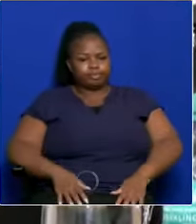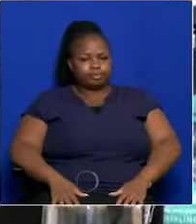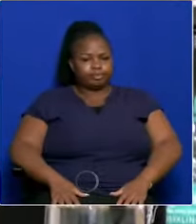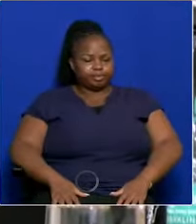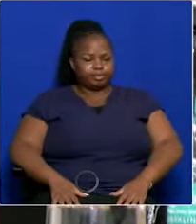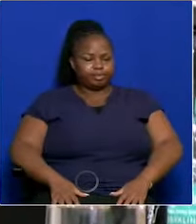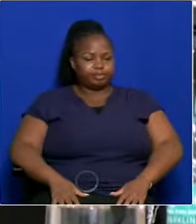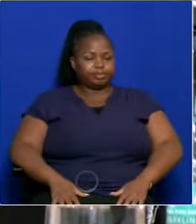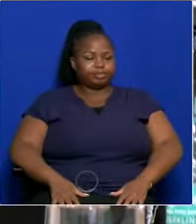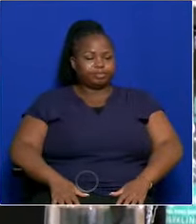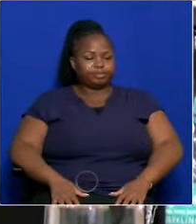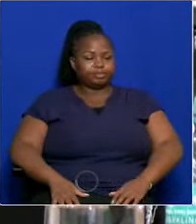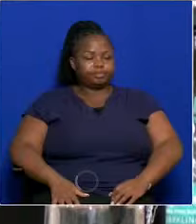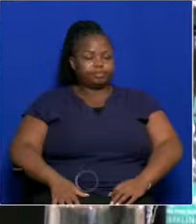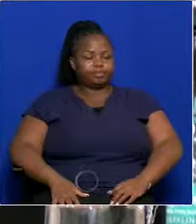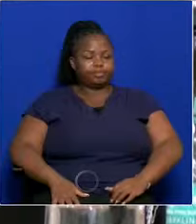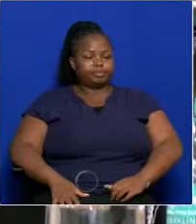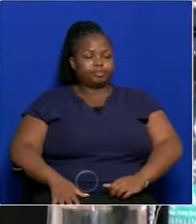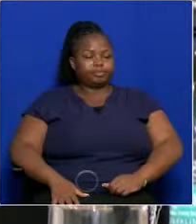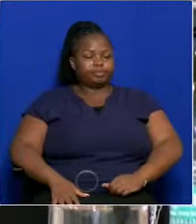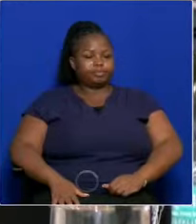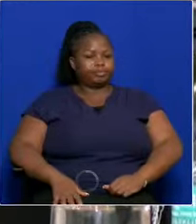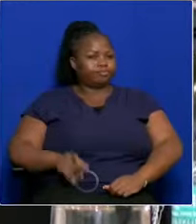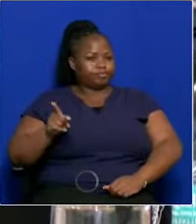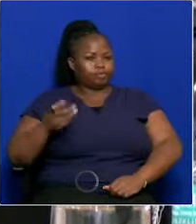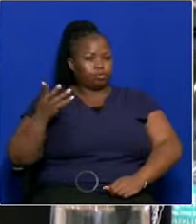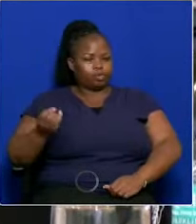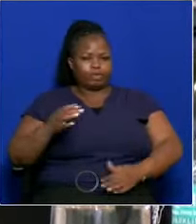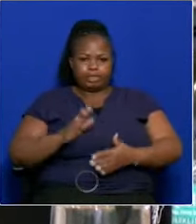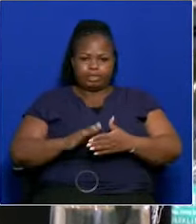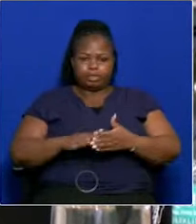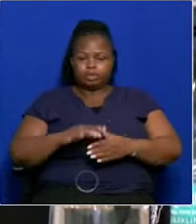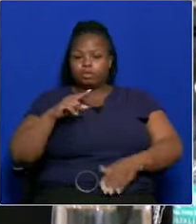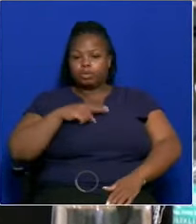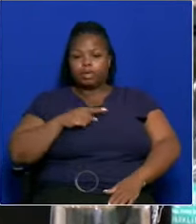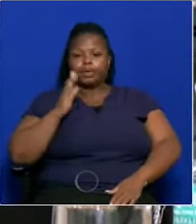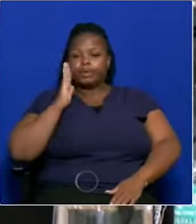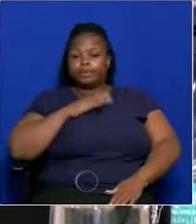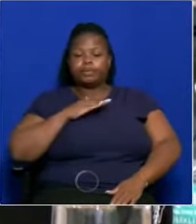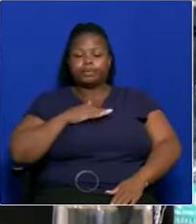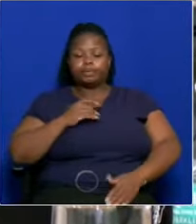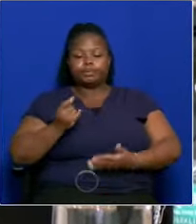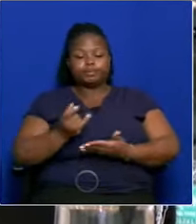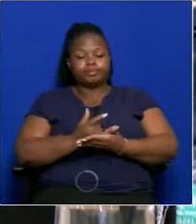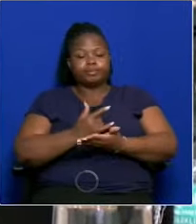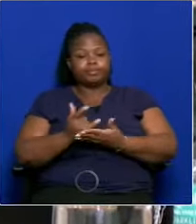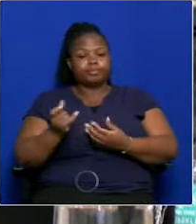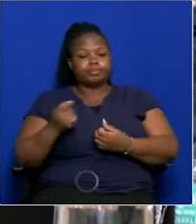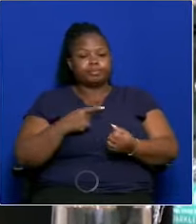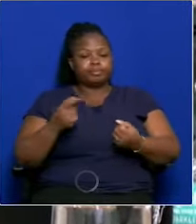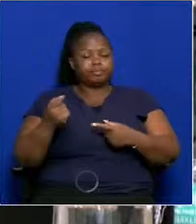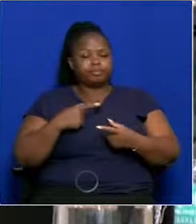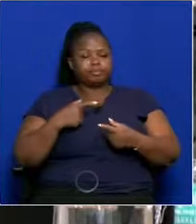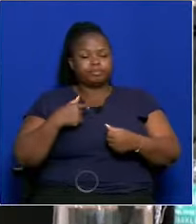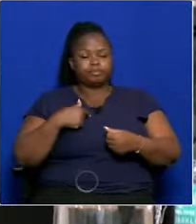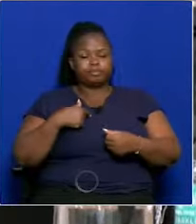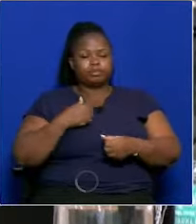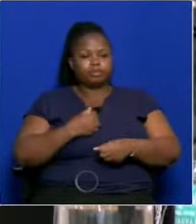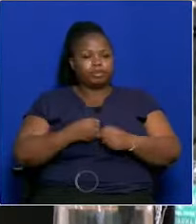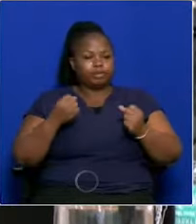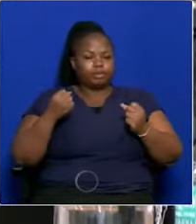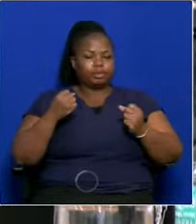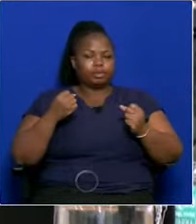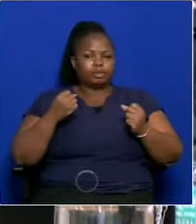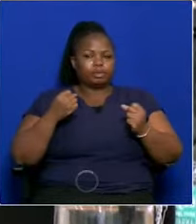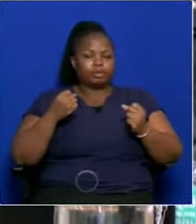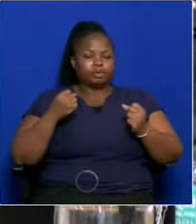And then, General, is there a reason why in none of the chats or in response to any of the articles you don't convey to